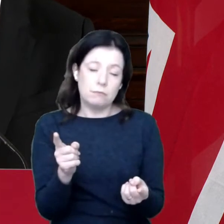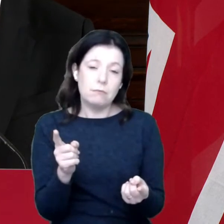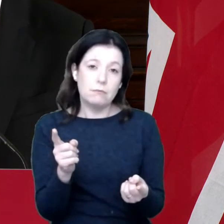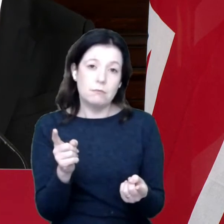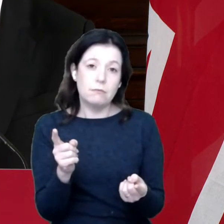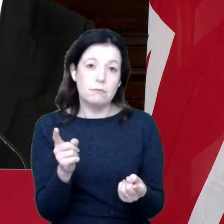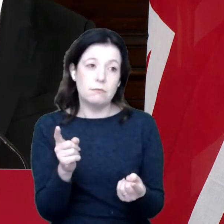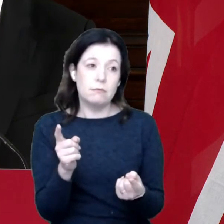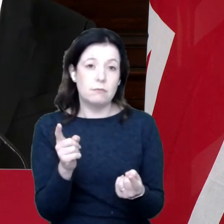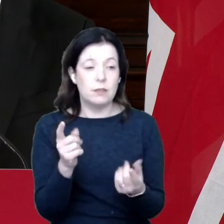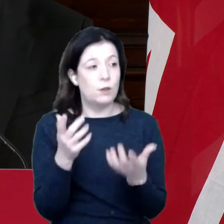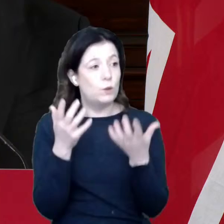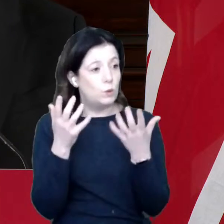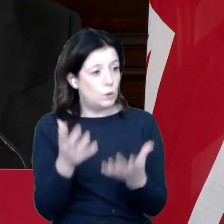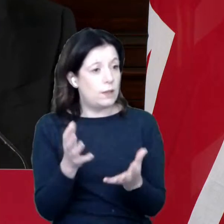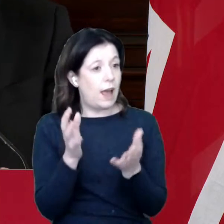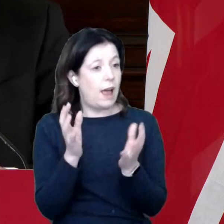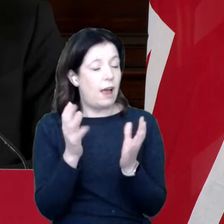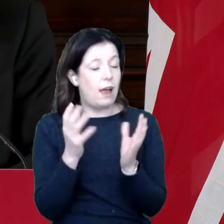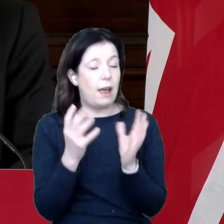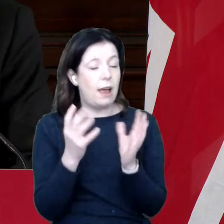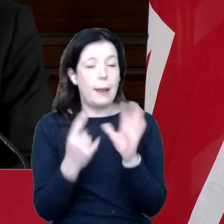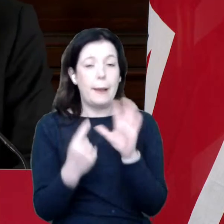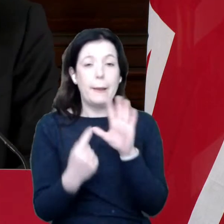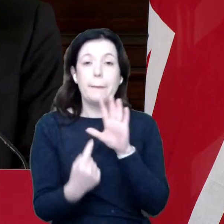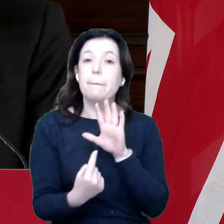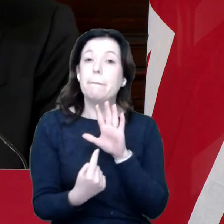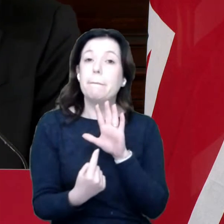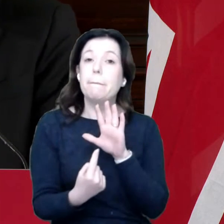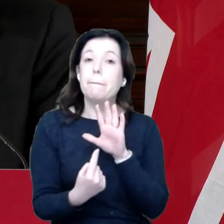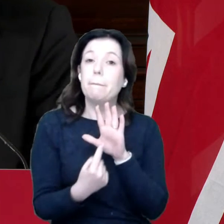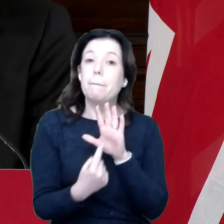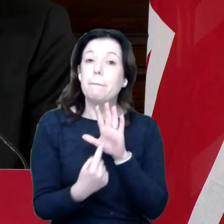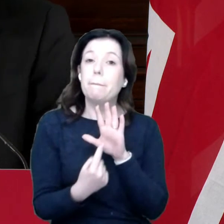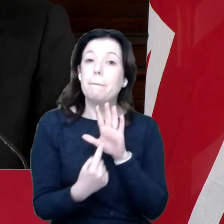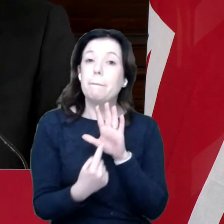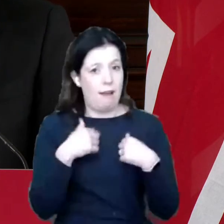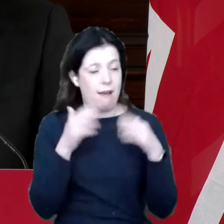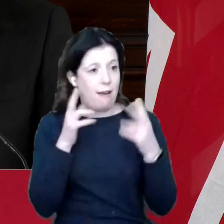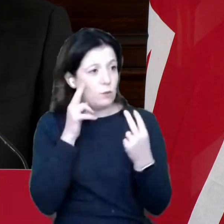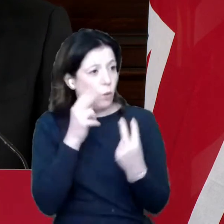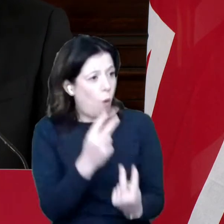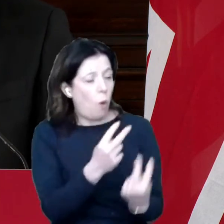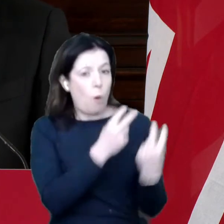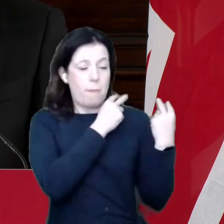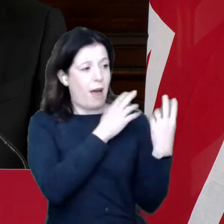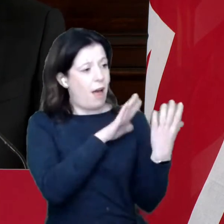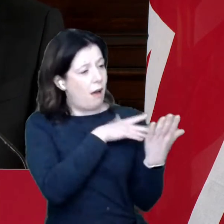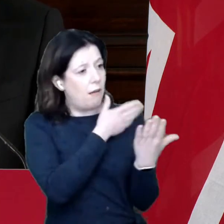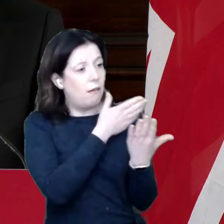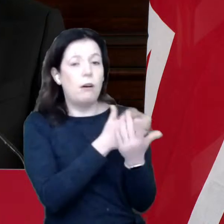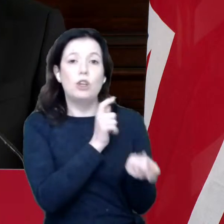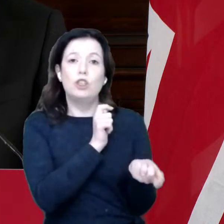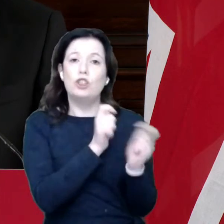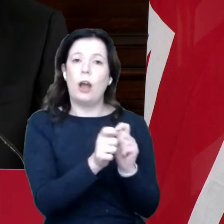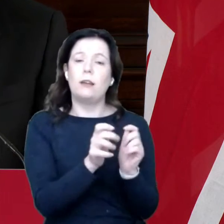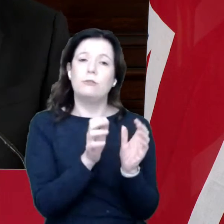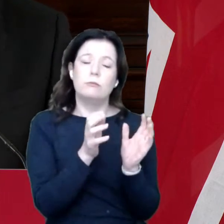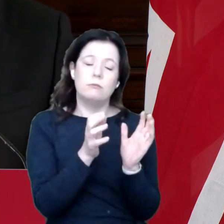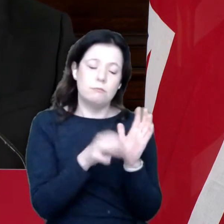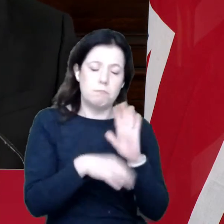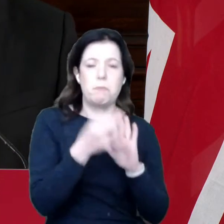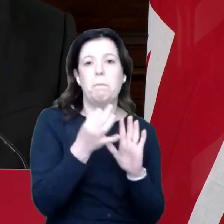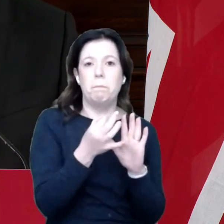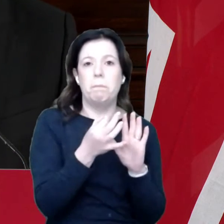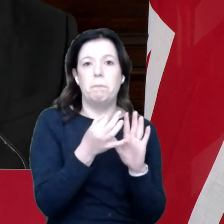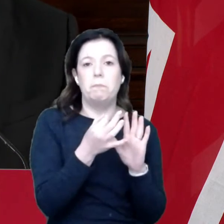This is an important day. It's a day of reflection. The change that we've brought about is substantial and it is permanent. The